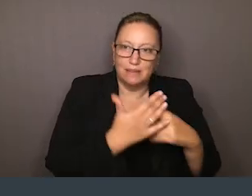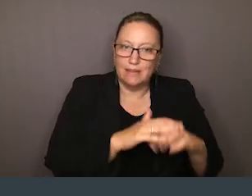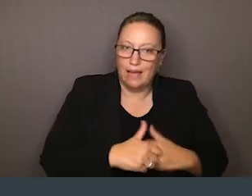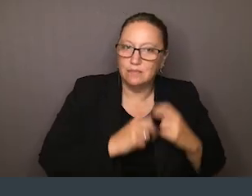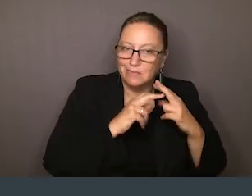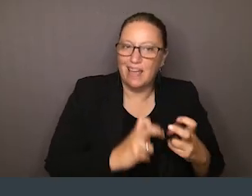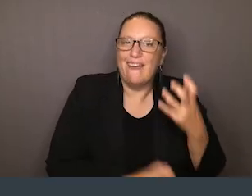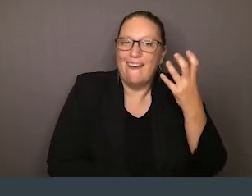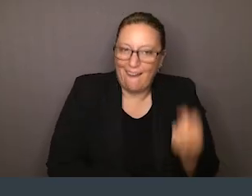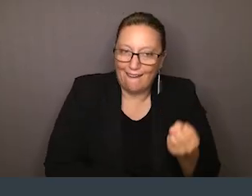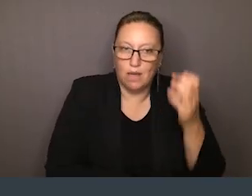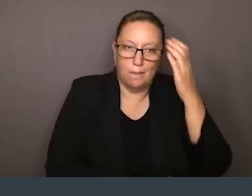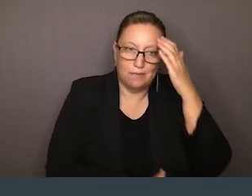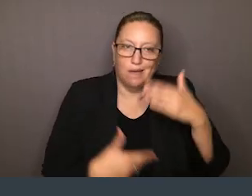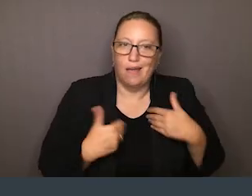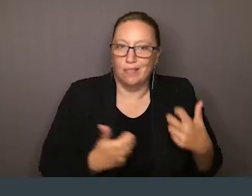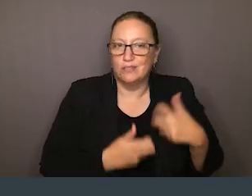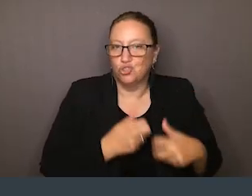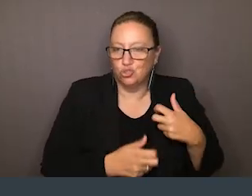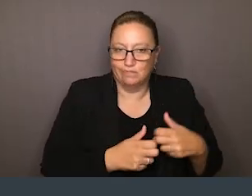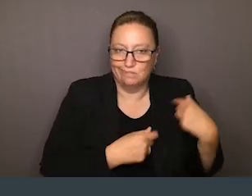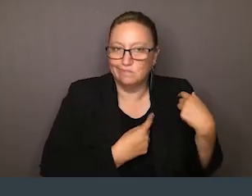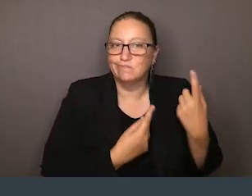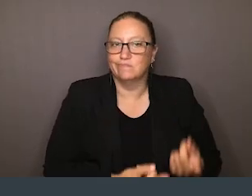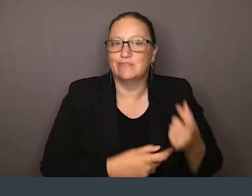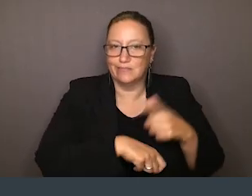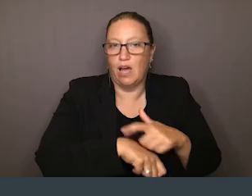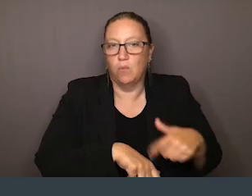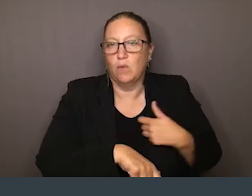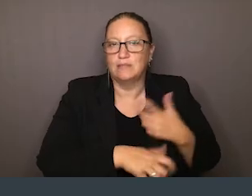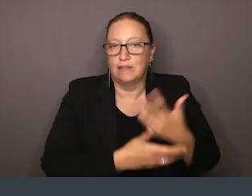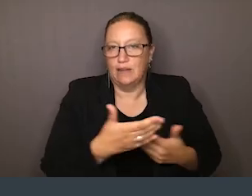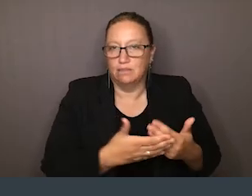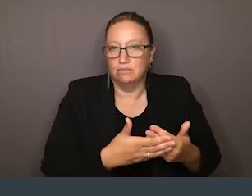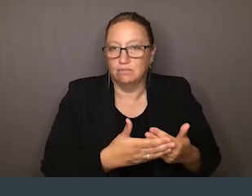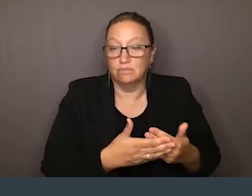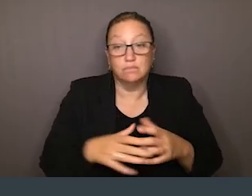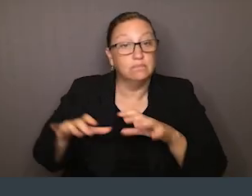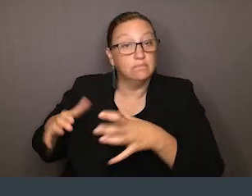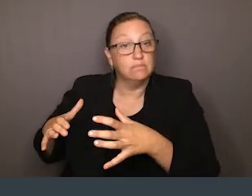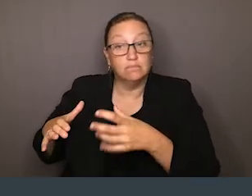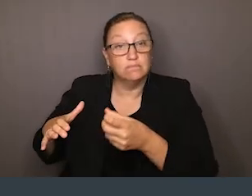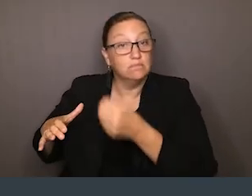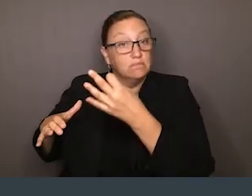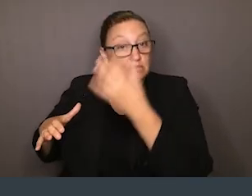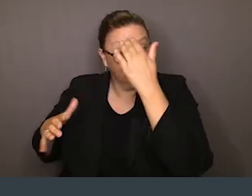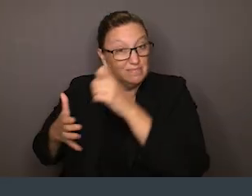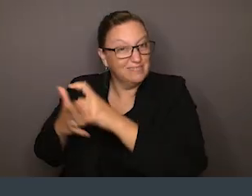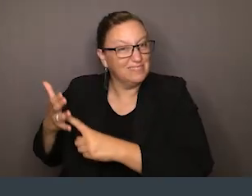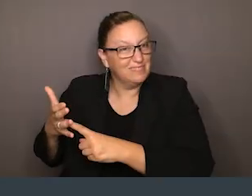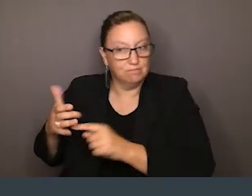our study had a mental health condition over the time we studied them. This was double the